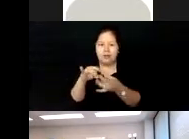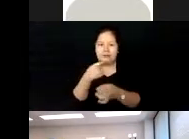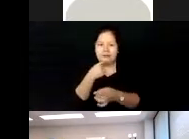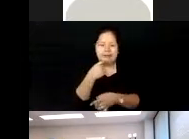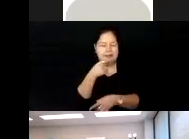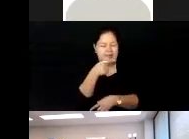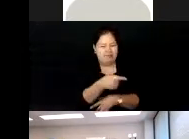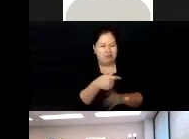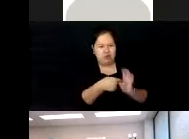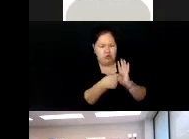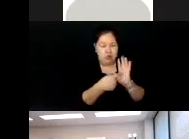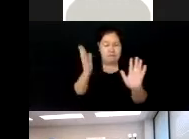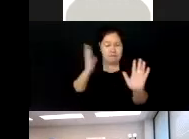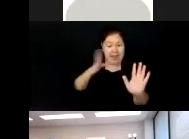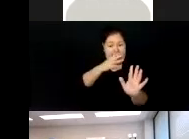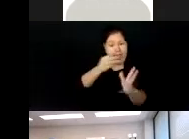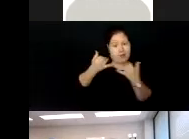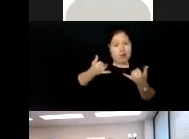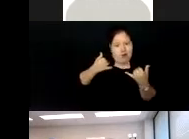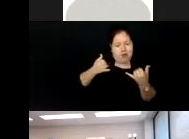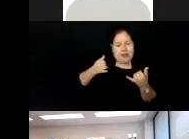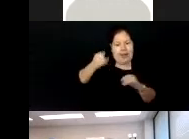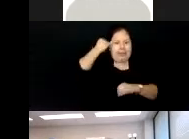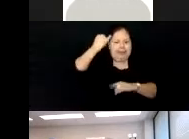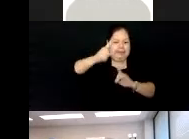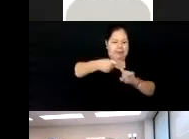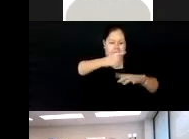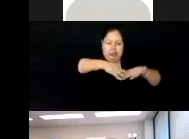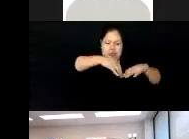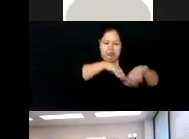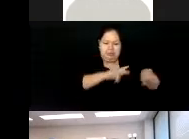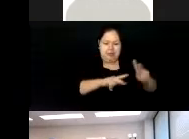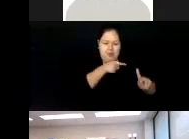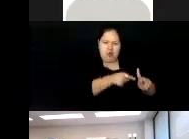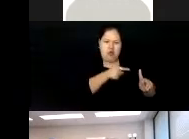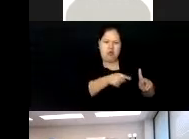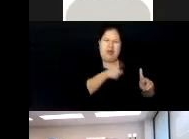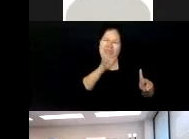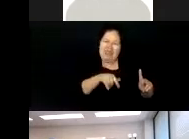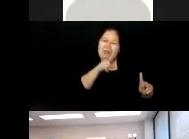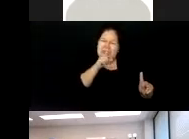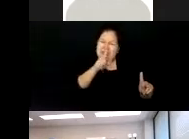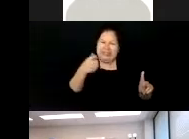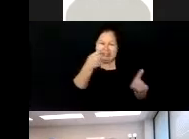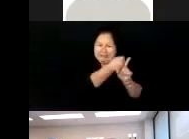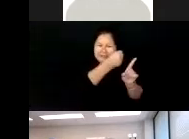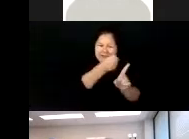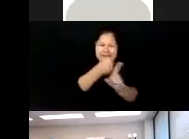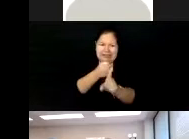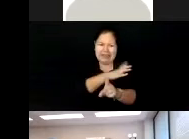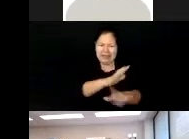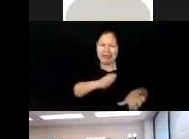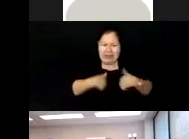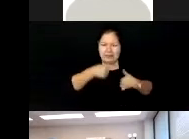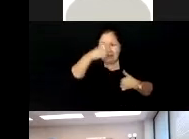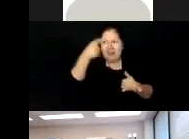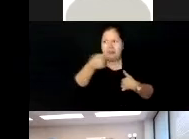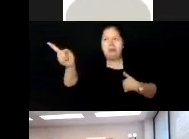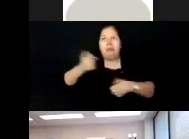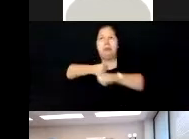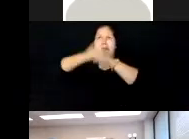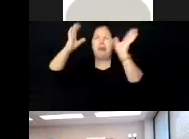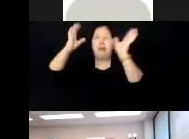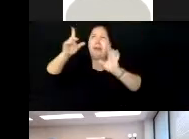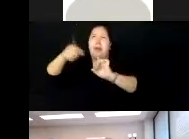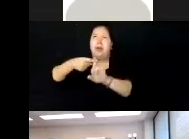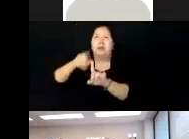current stereotypes of Indigenous peoples that really sadly underlie many people's thinking about First Nations, Inuit, and